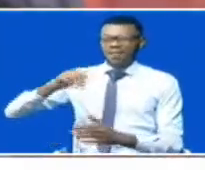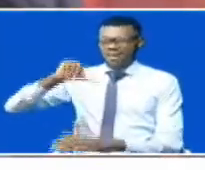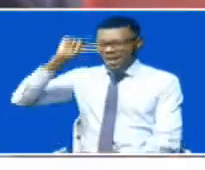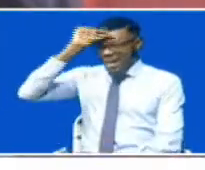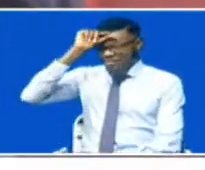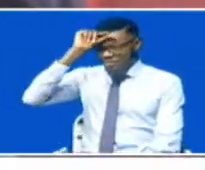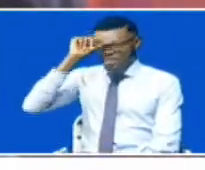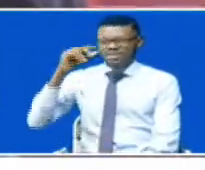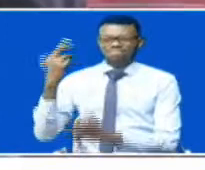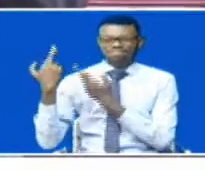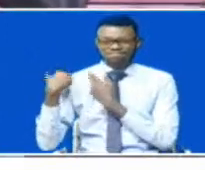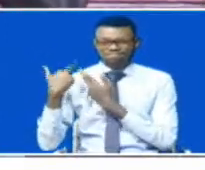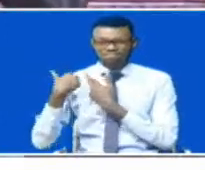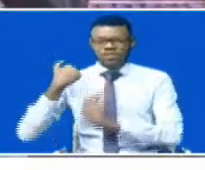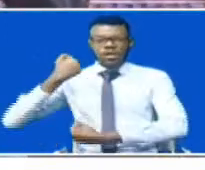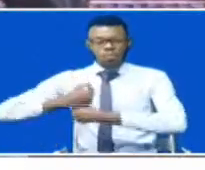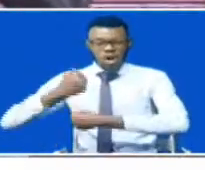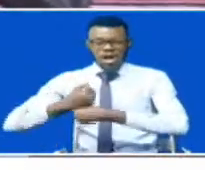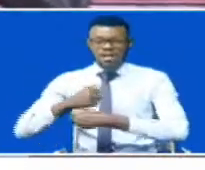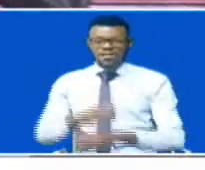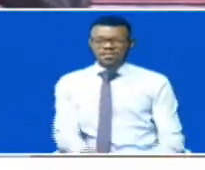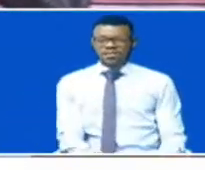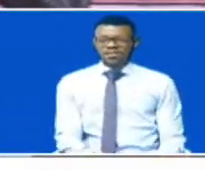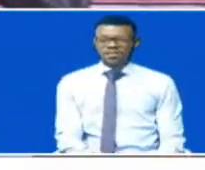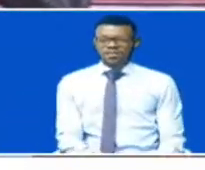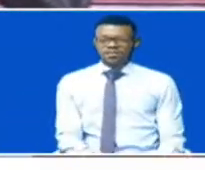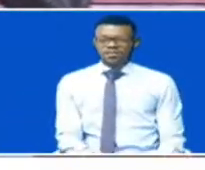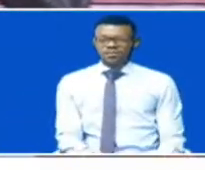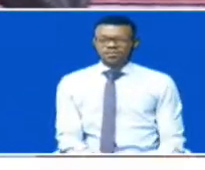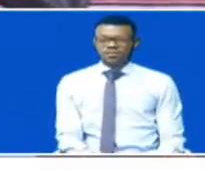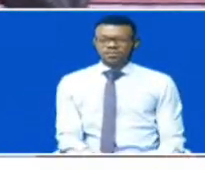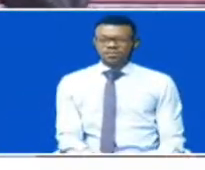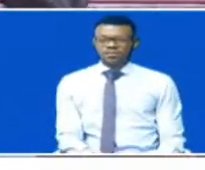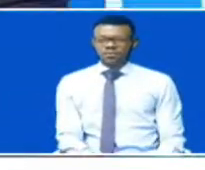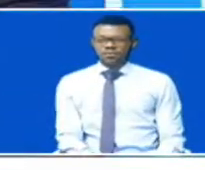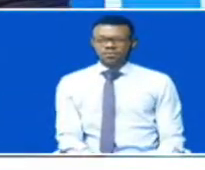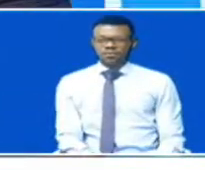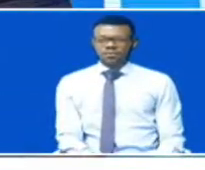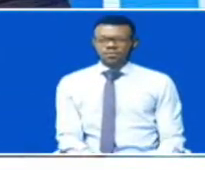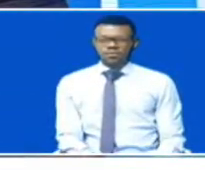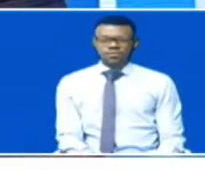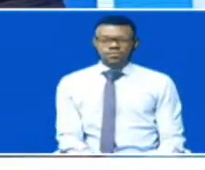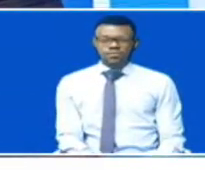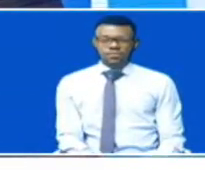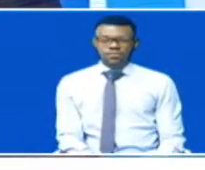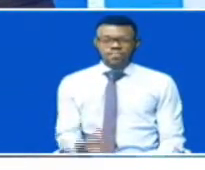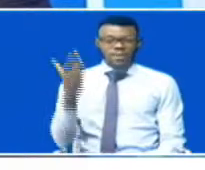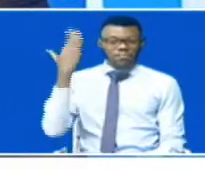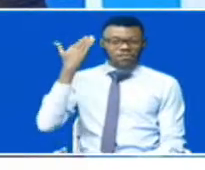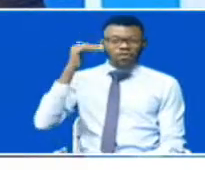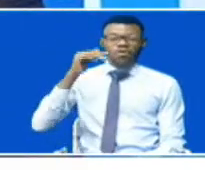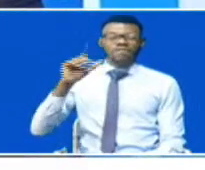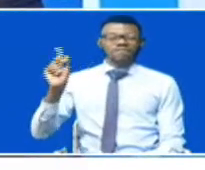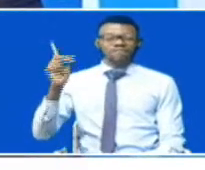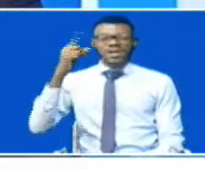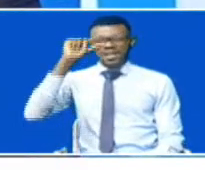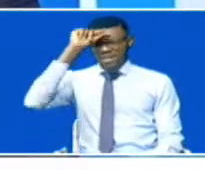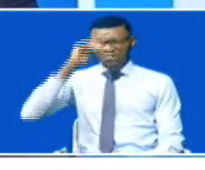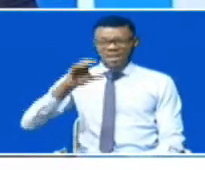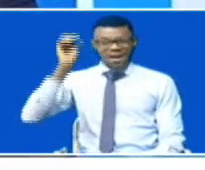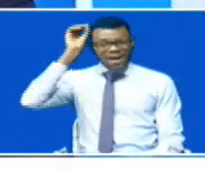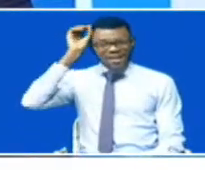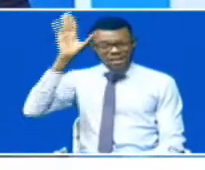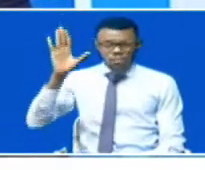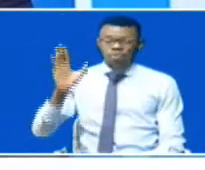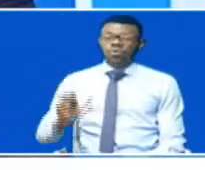governments. Rita Tinina, KTN News. Well, former governor, first governor of Kiambu County,